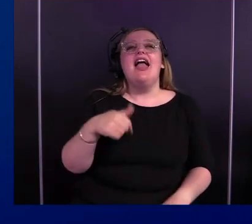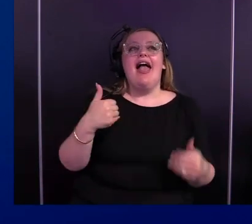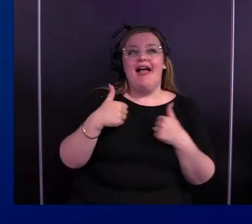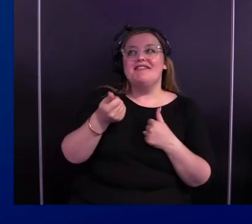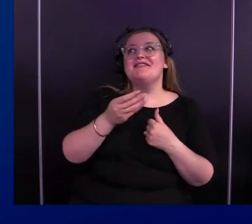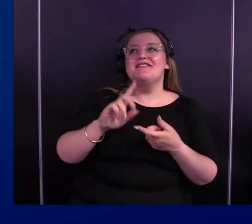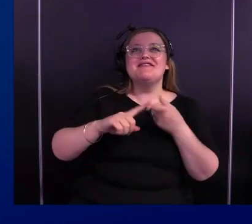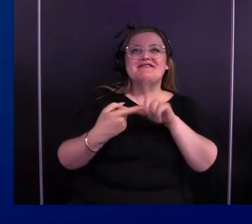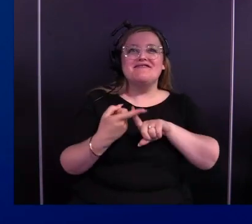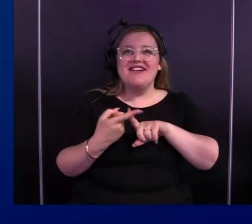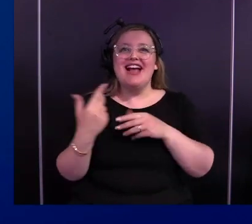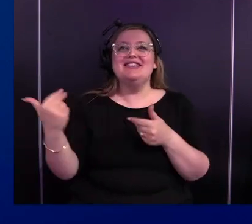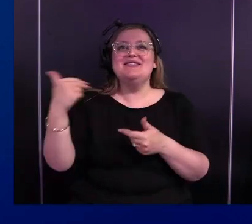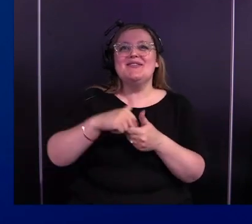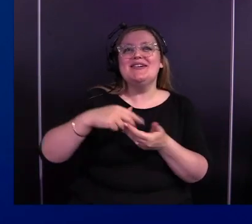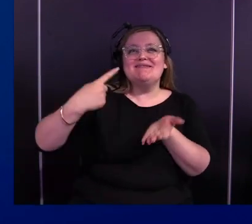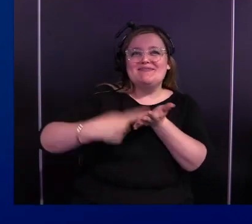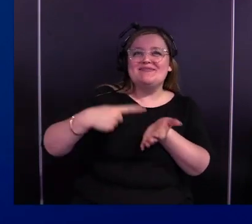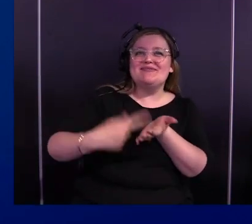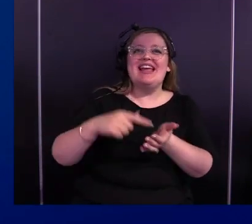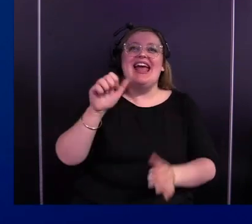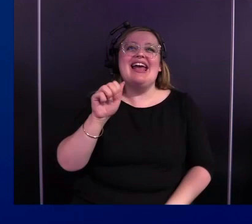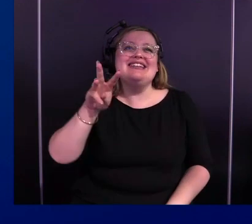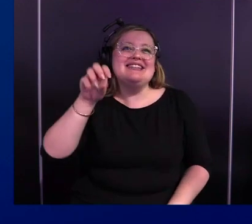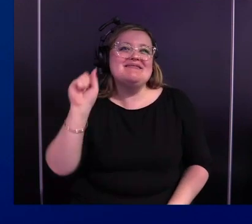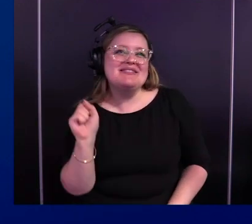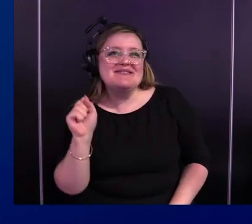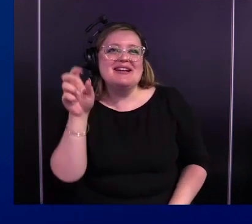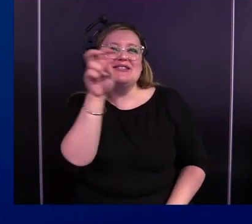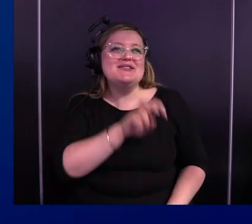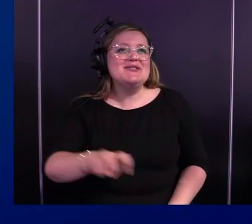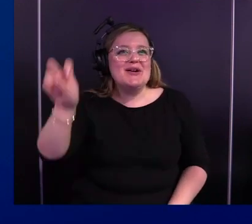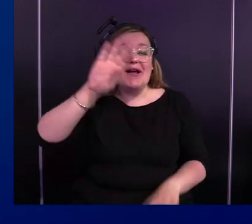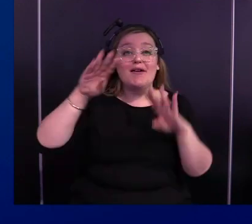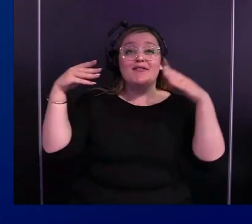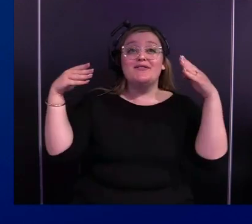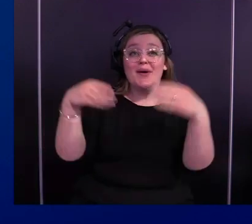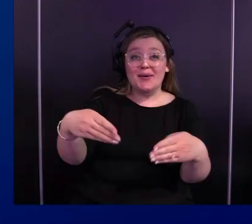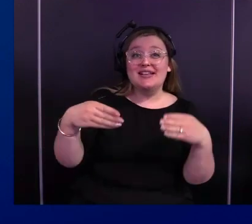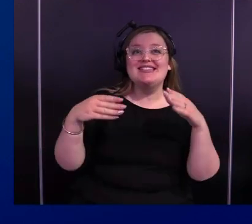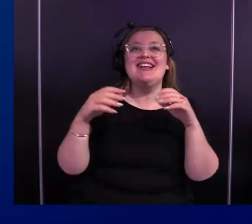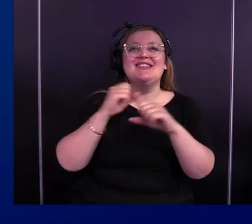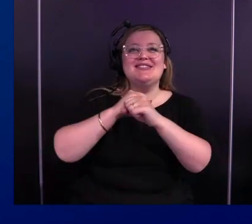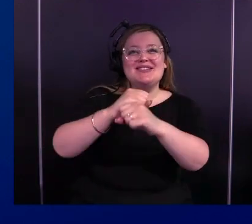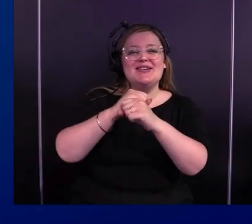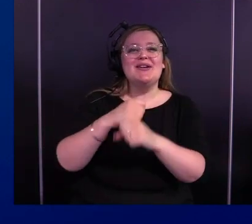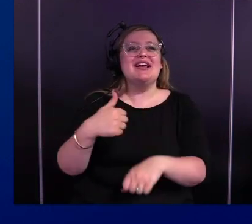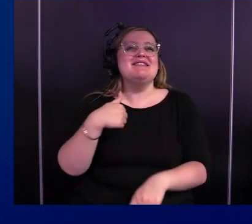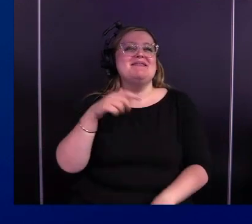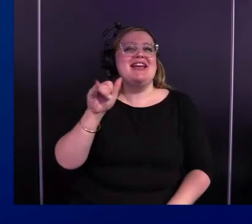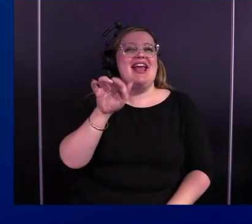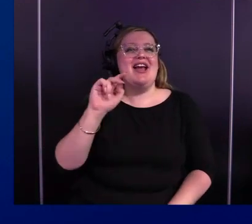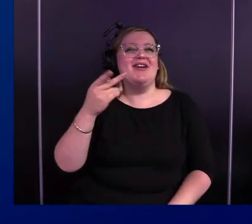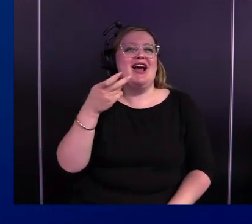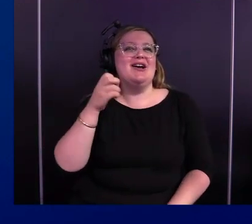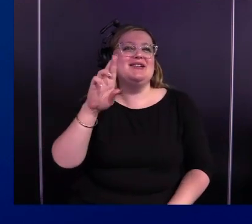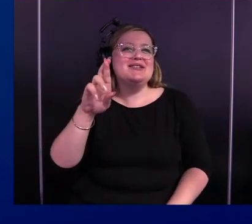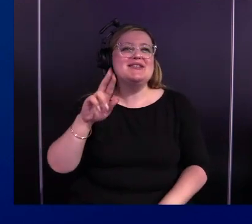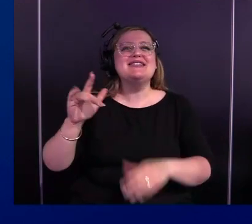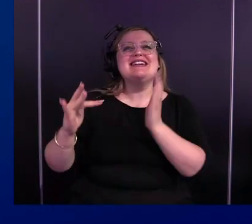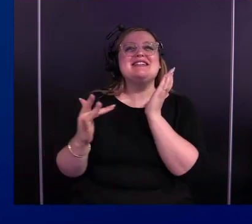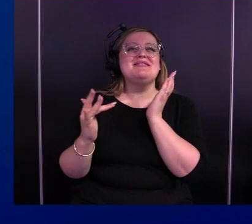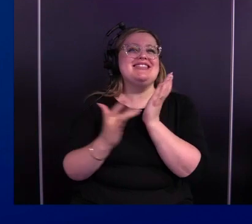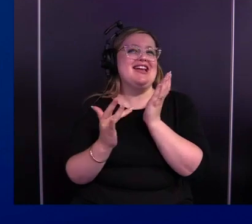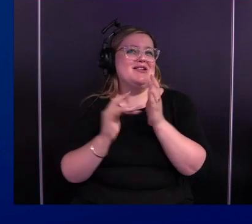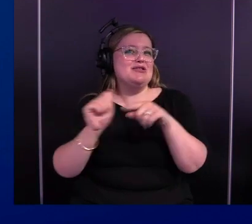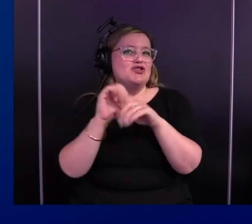that are joining me to talk about AWS Jam Journeys focusing on security. My name's Aaron Hunter. I'm a technical trainer with the AWS Training and Certification